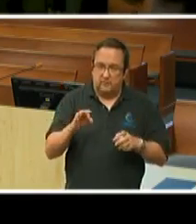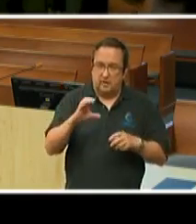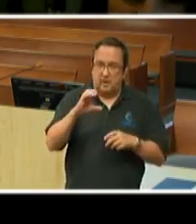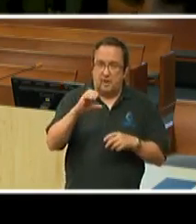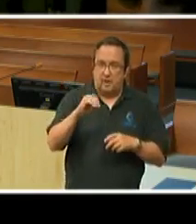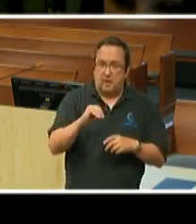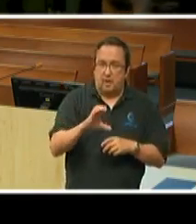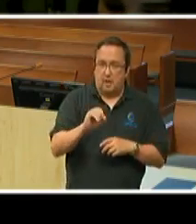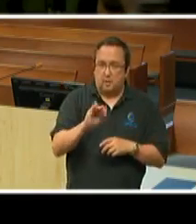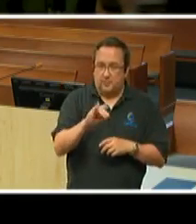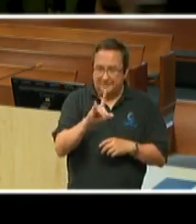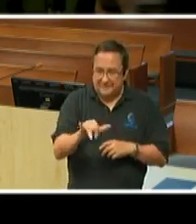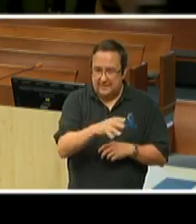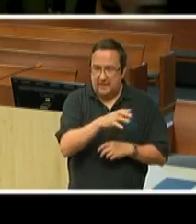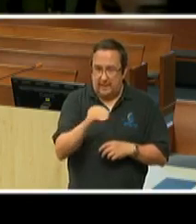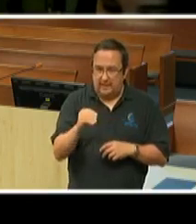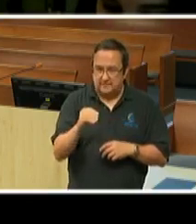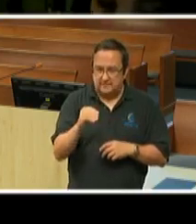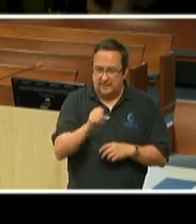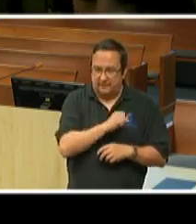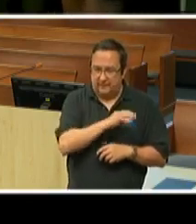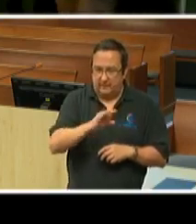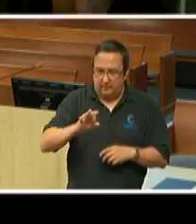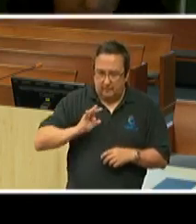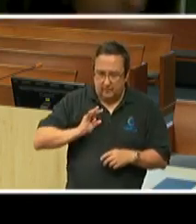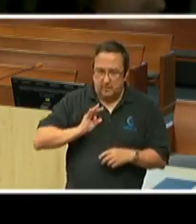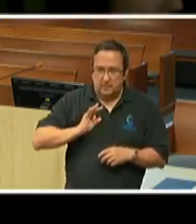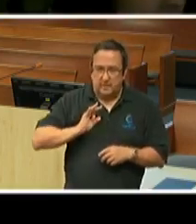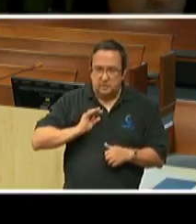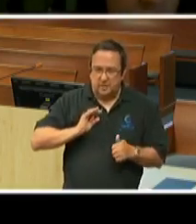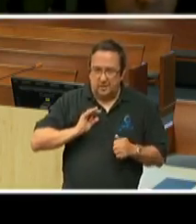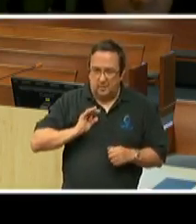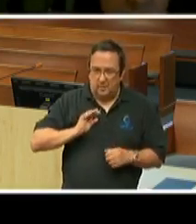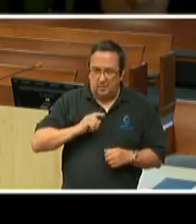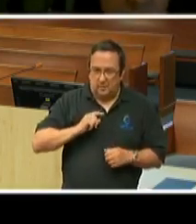screening. Okay. And Sylvia? Mr.